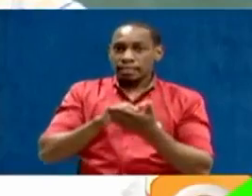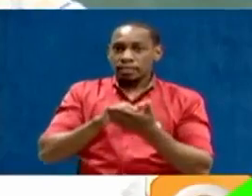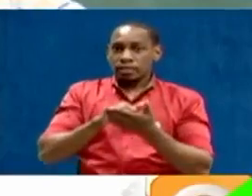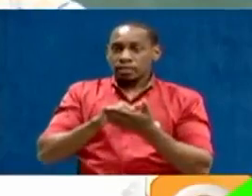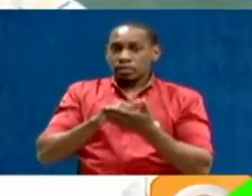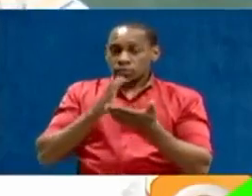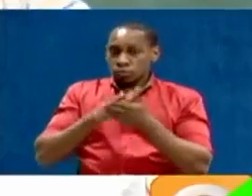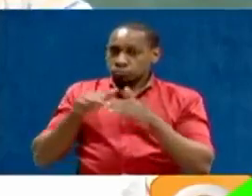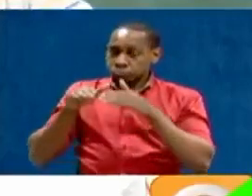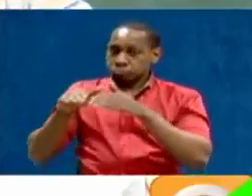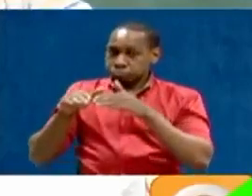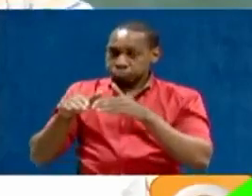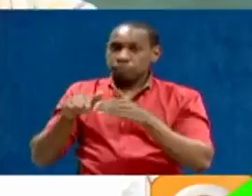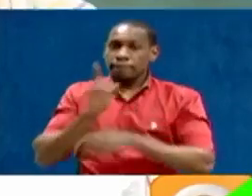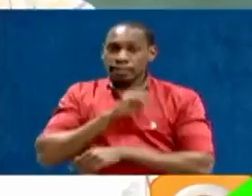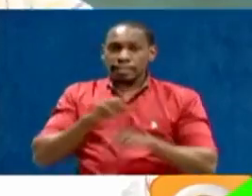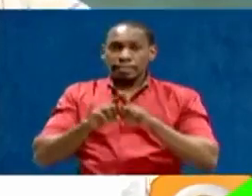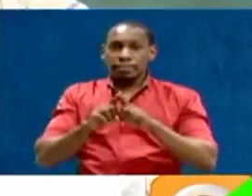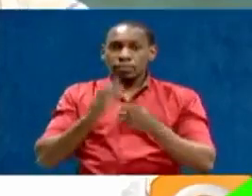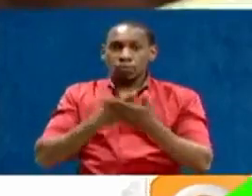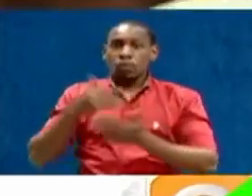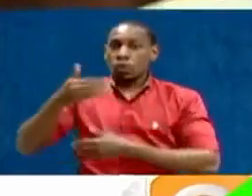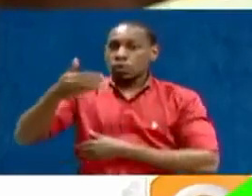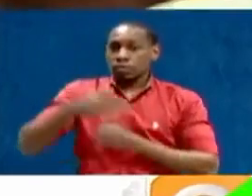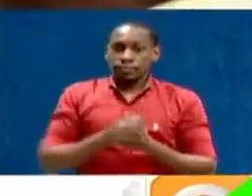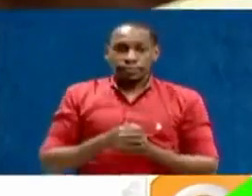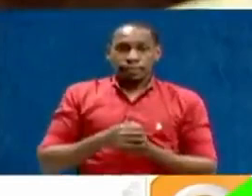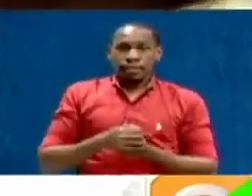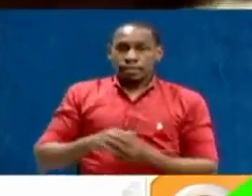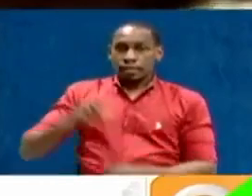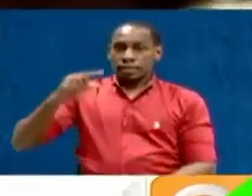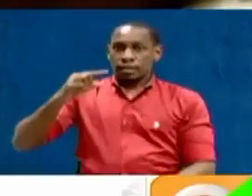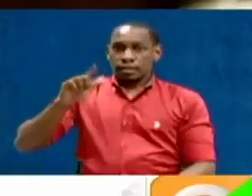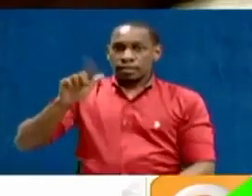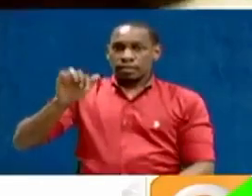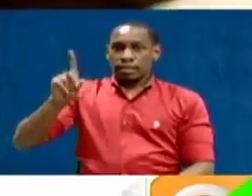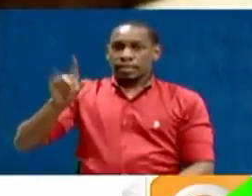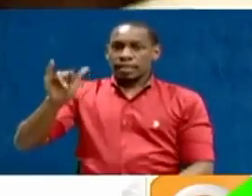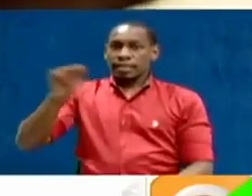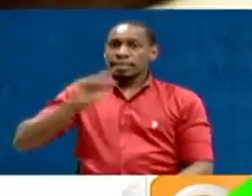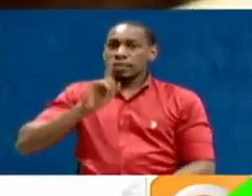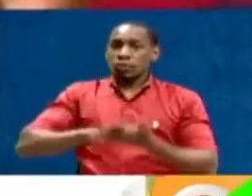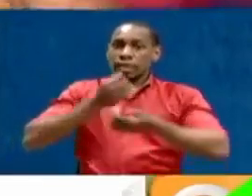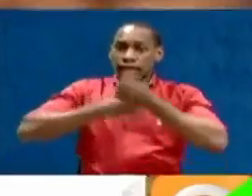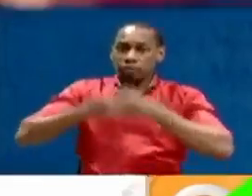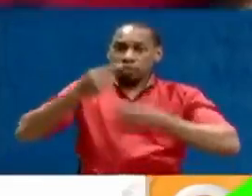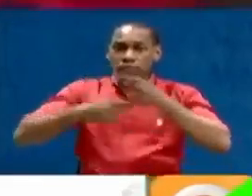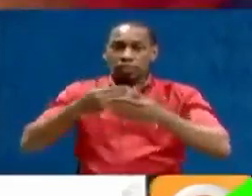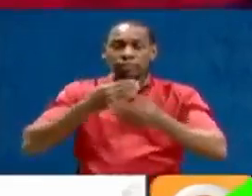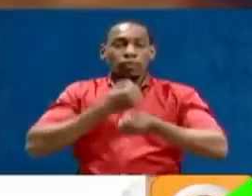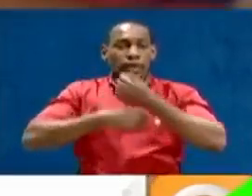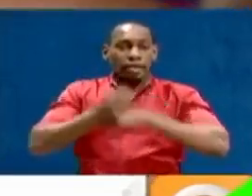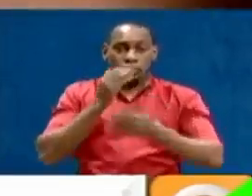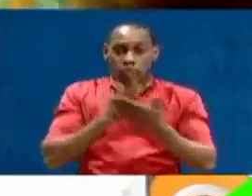penetration from front and back and they said it's regular. Gladys Wanjiru anasema unyama huo uliendelea kwa muda kabla ya hatua